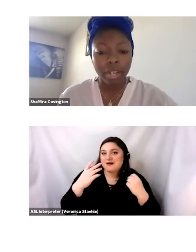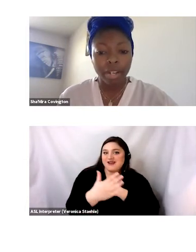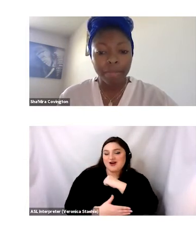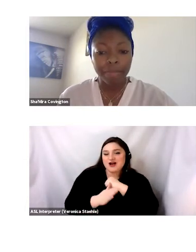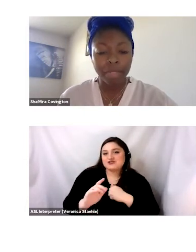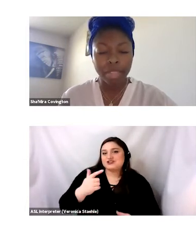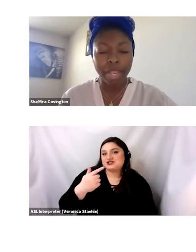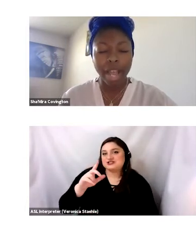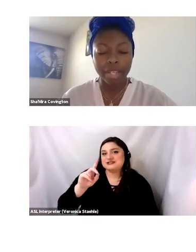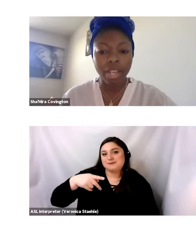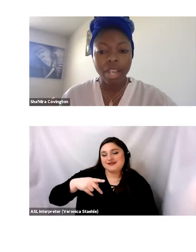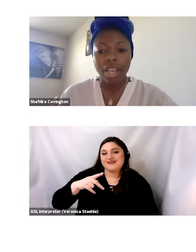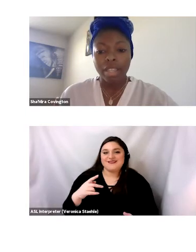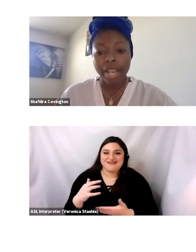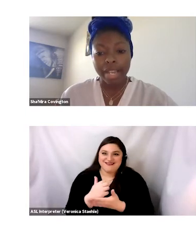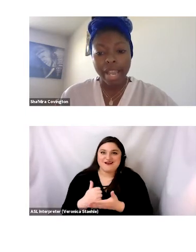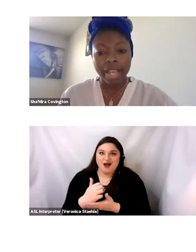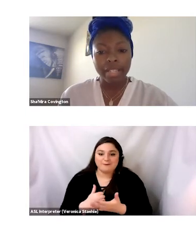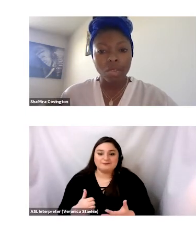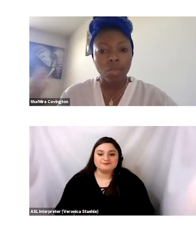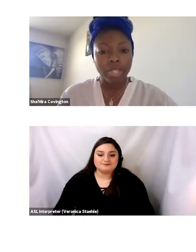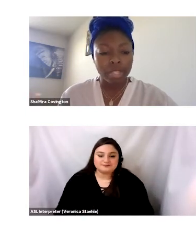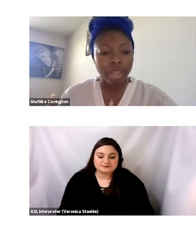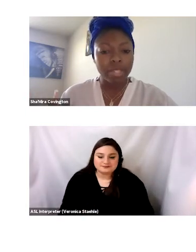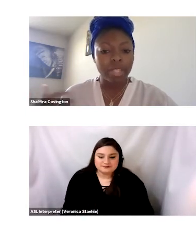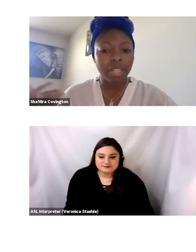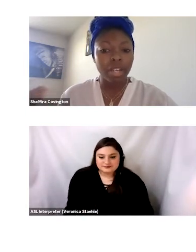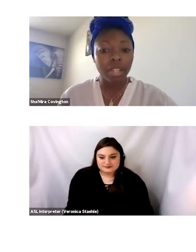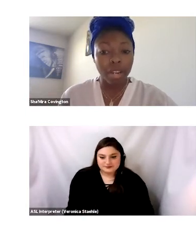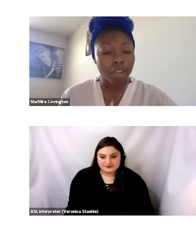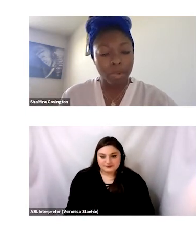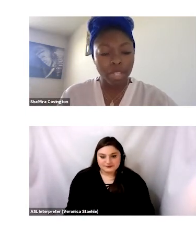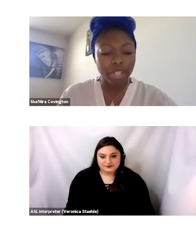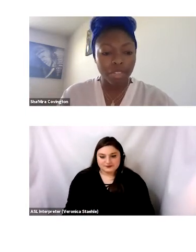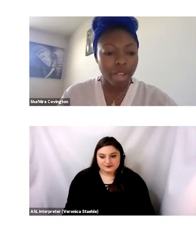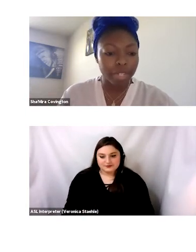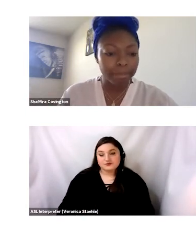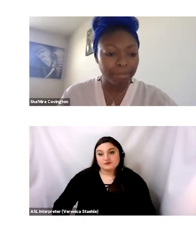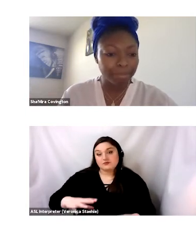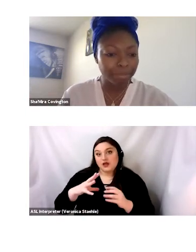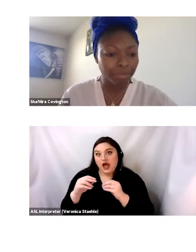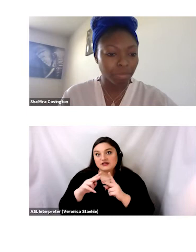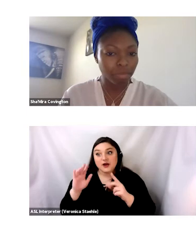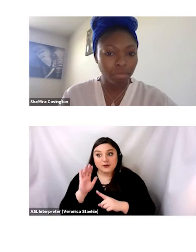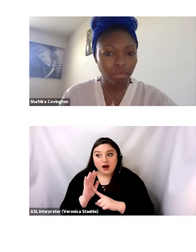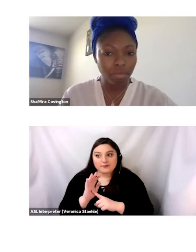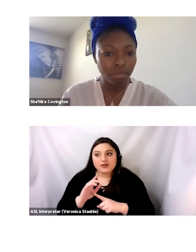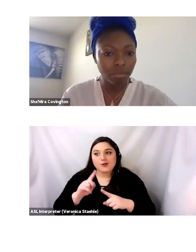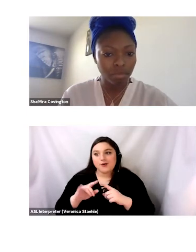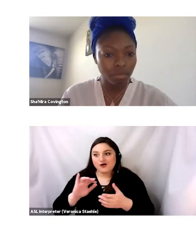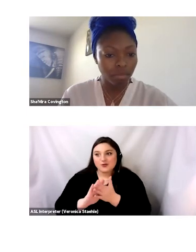popularity that cotton has, we have seen a lot of commercialization around it.